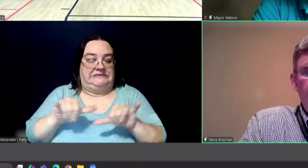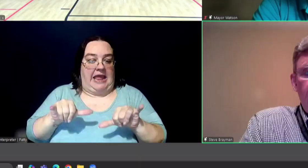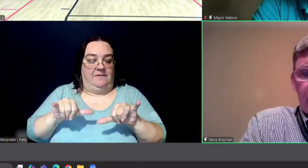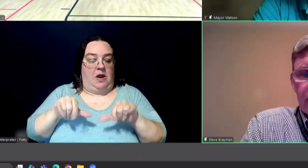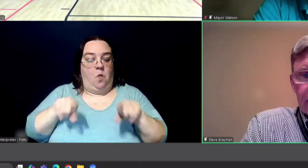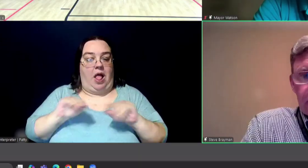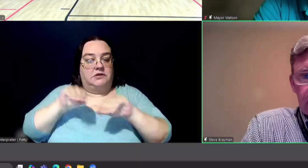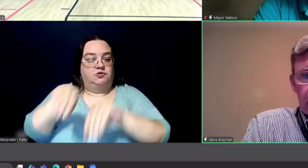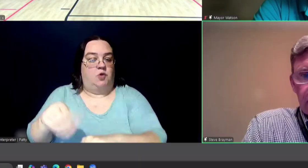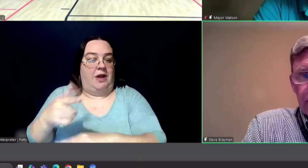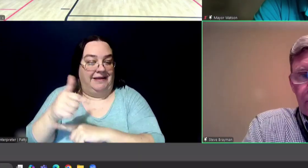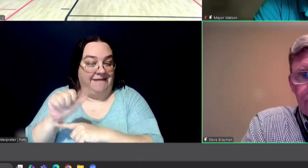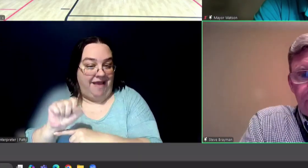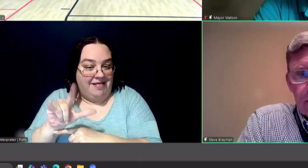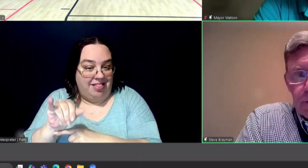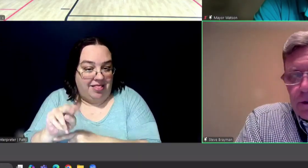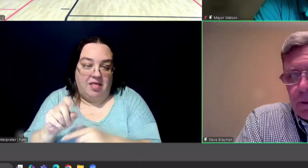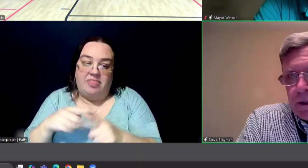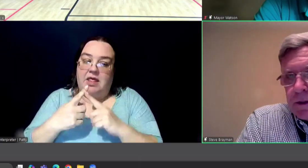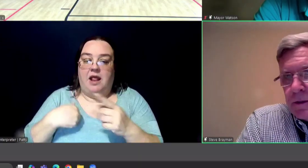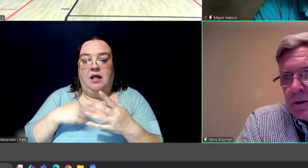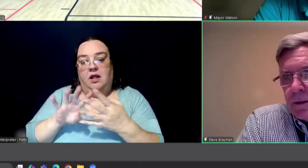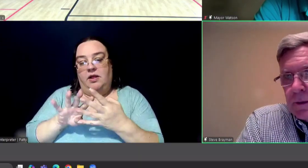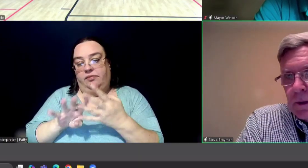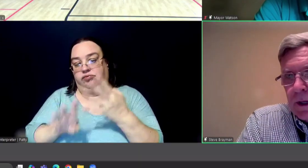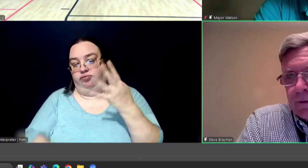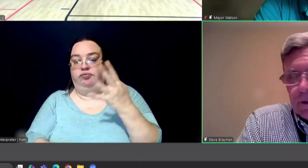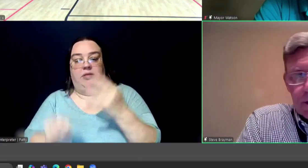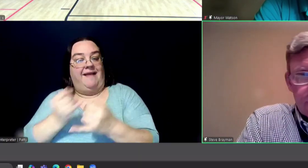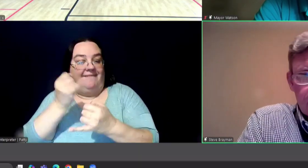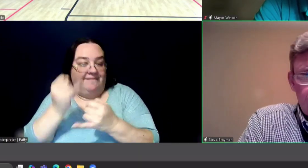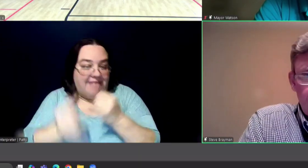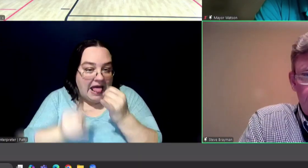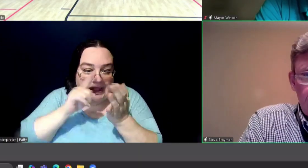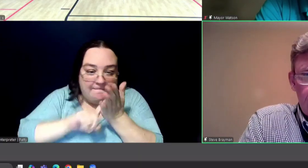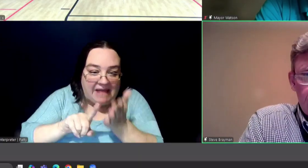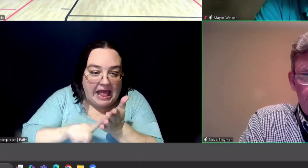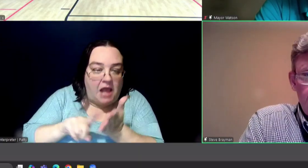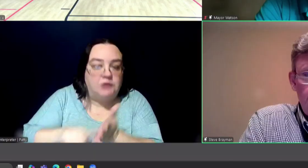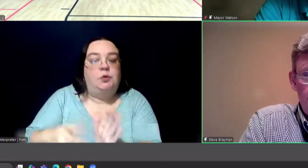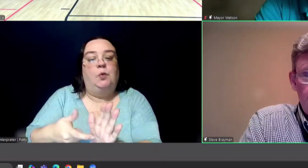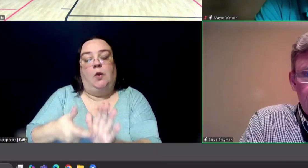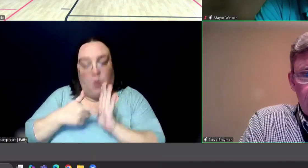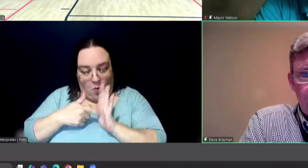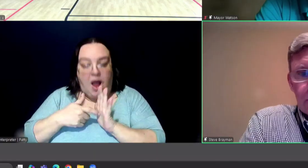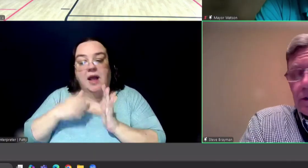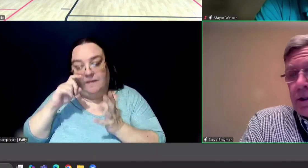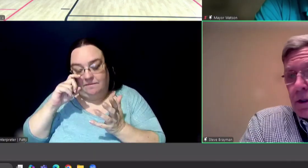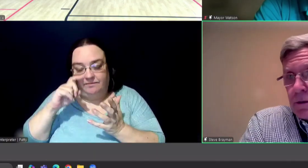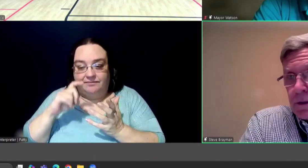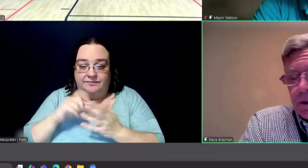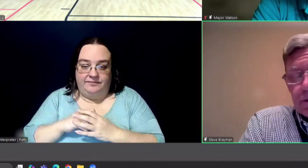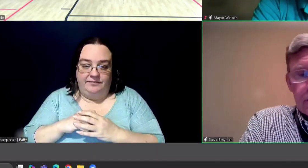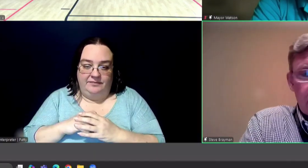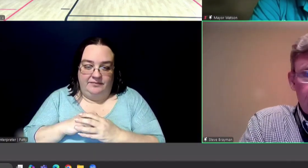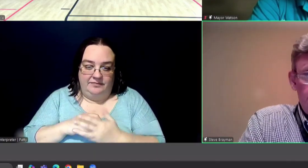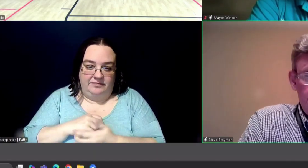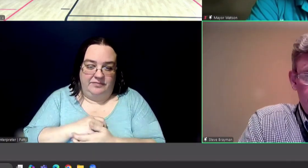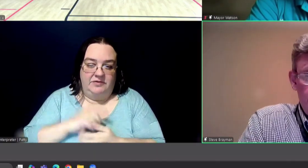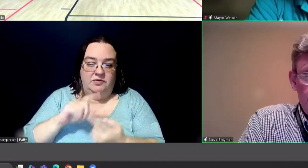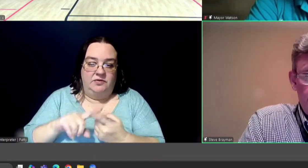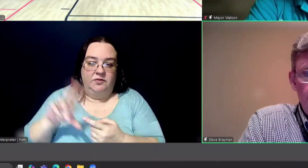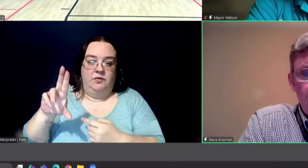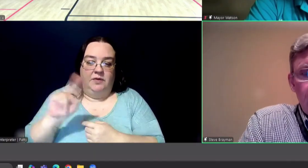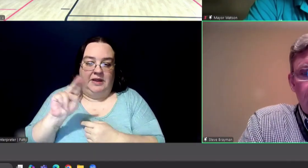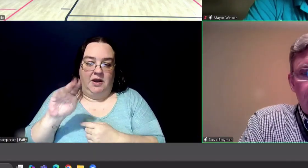installed. And then there's a slew of final inspections that we have to go through heading to UNO, which is the use and